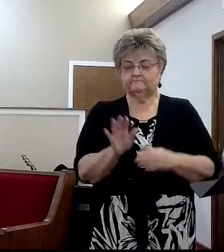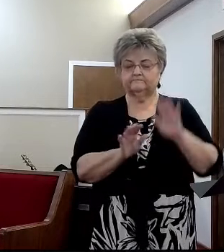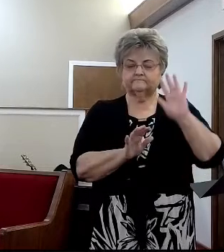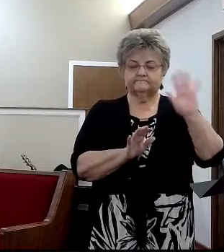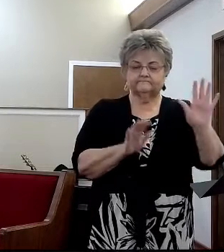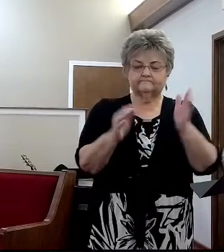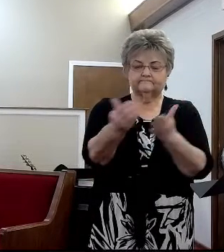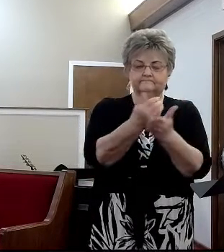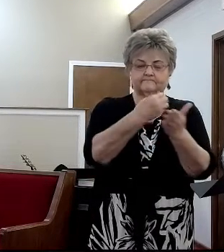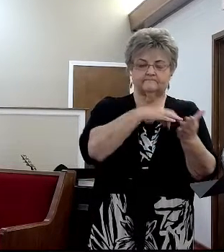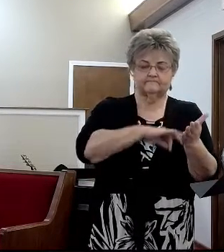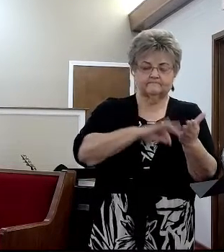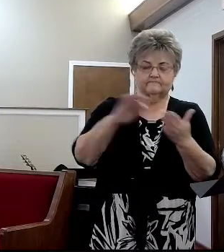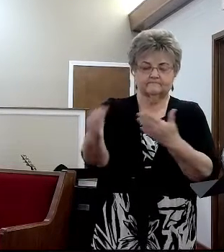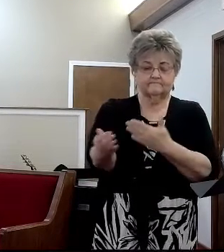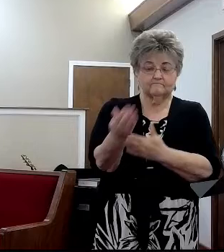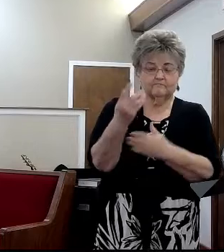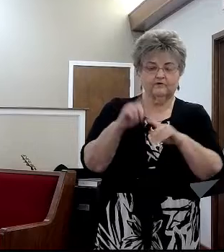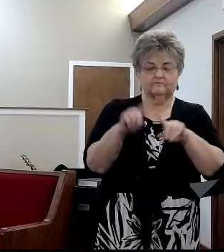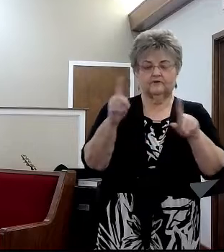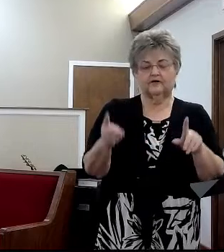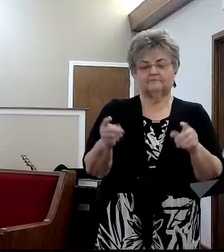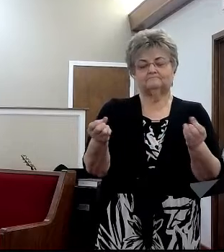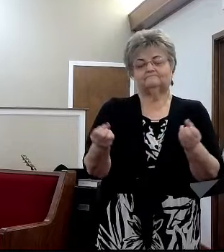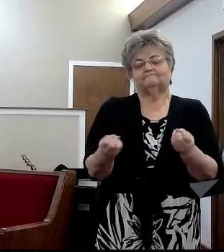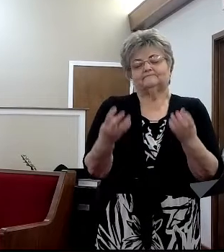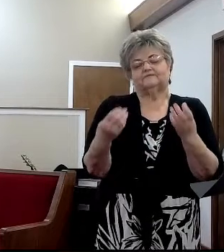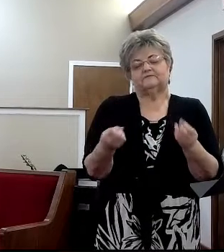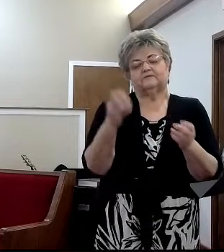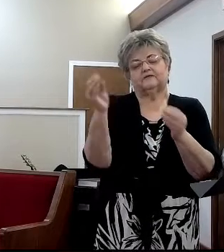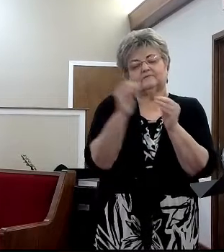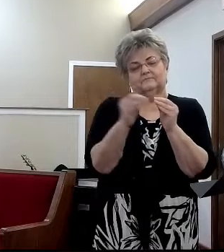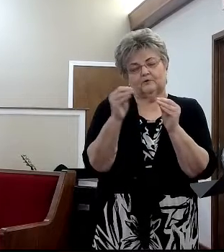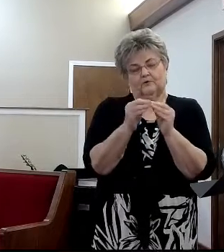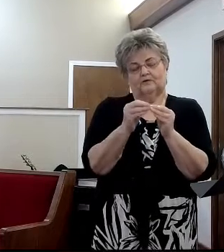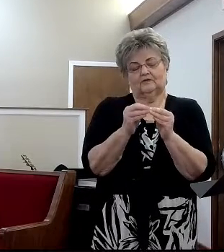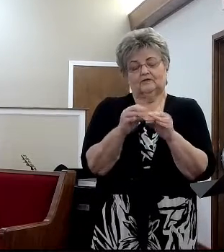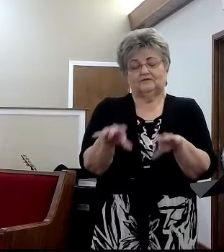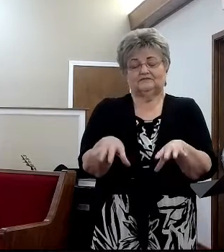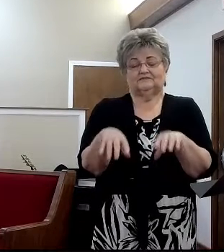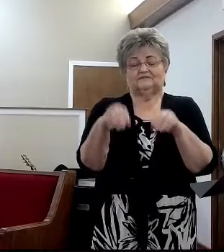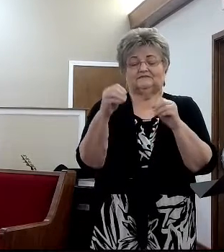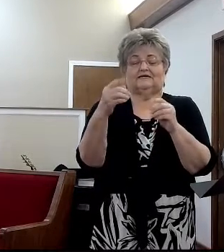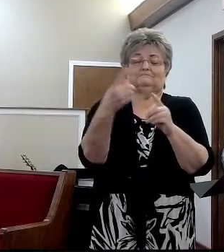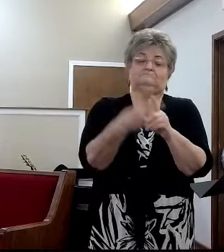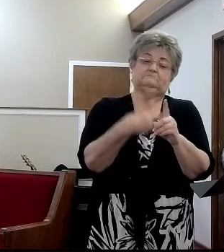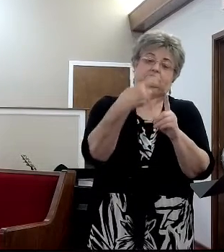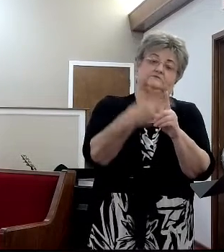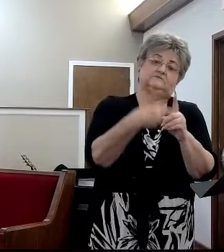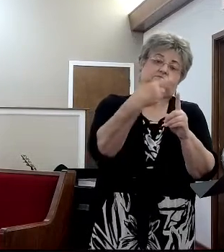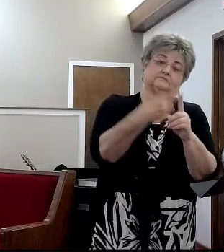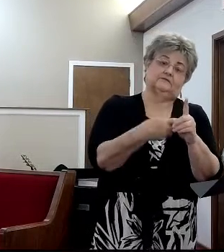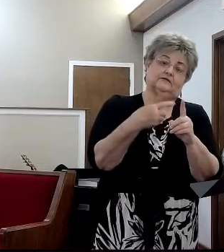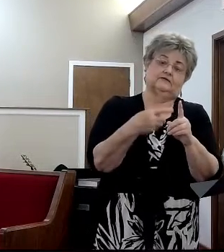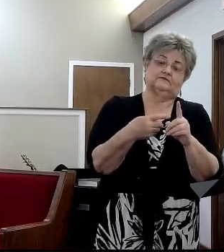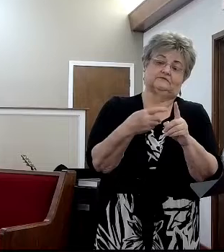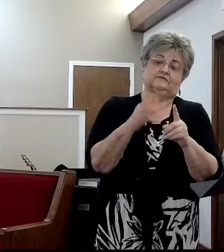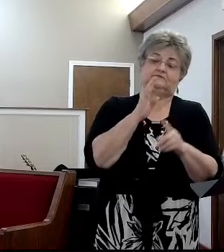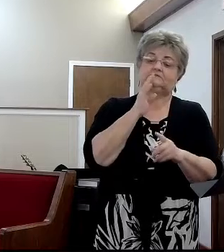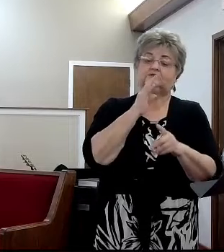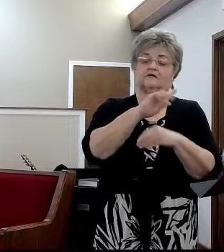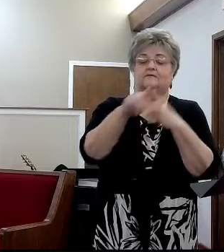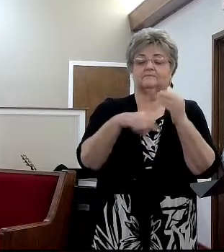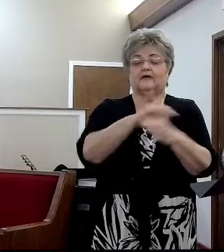morning, but we know that there's many more. And we could be here for months, much less hours, if we sat here and talk about all the benefits of